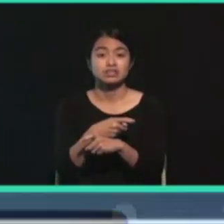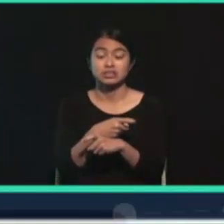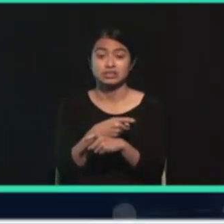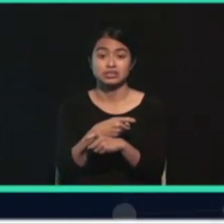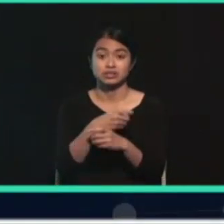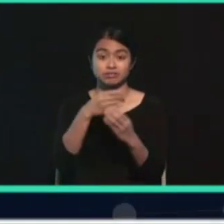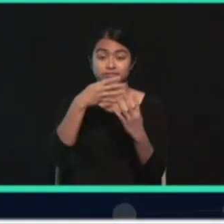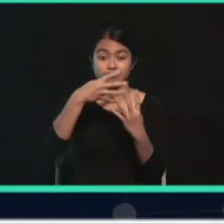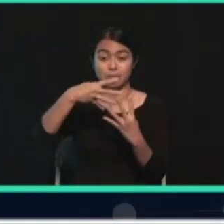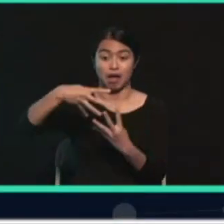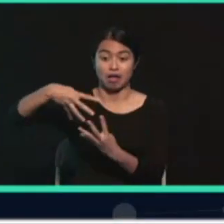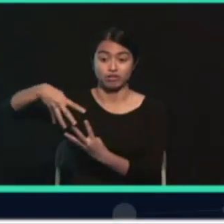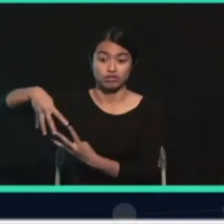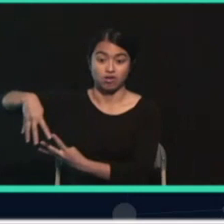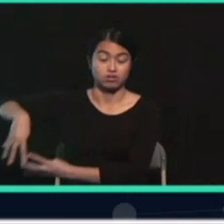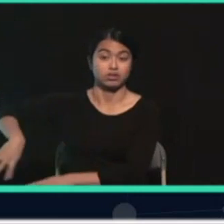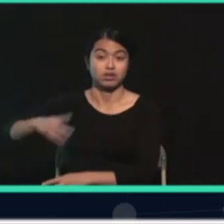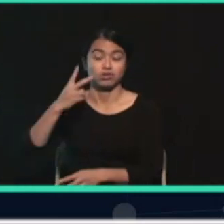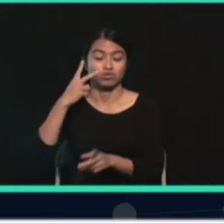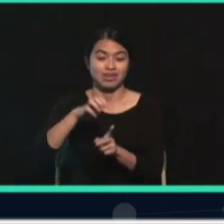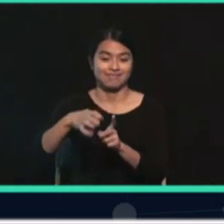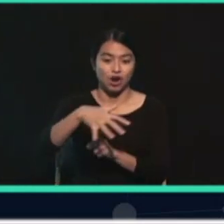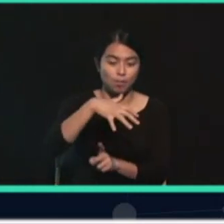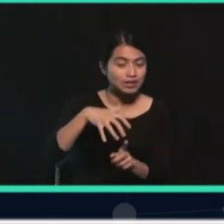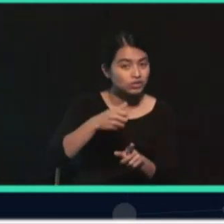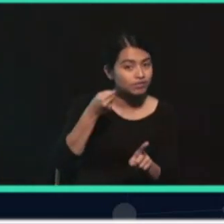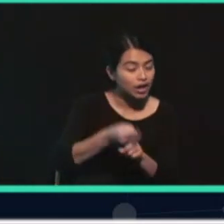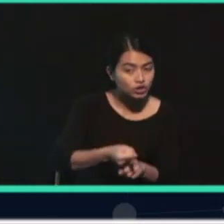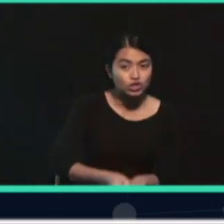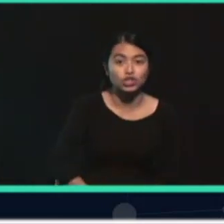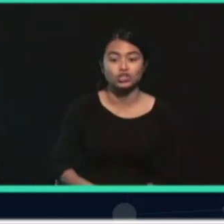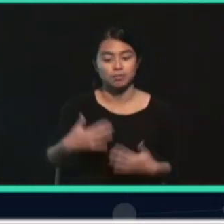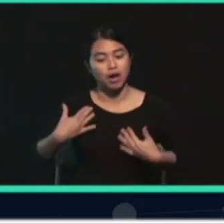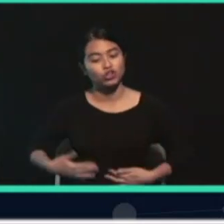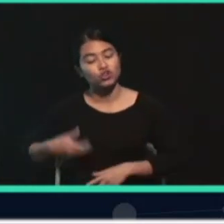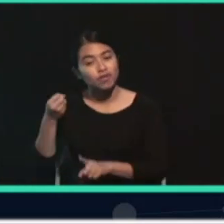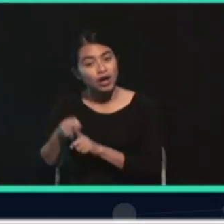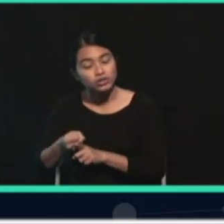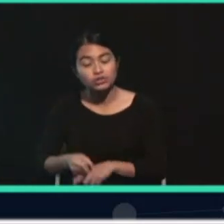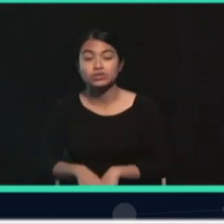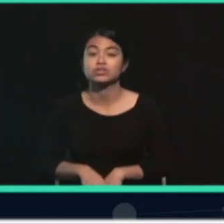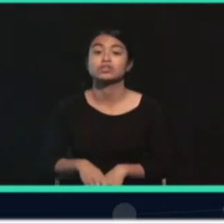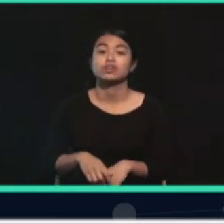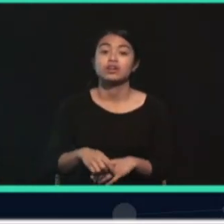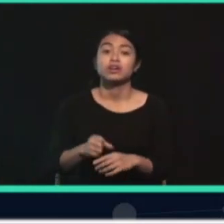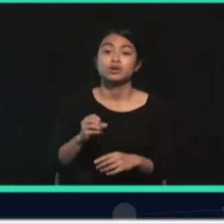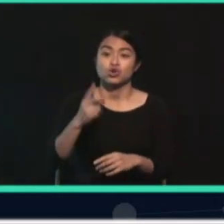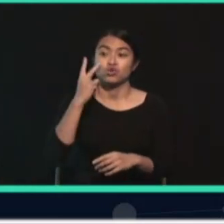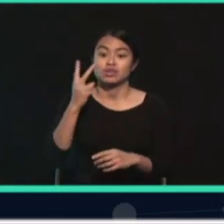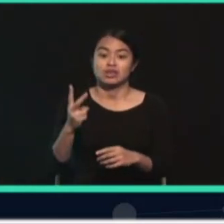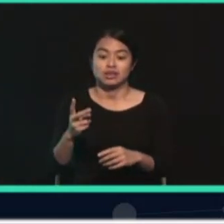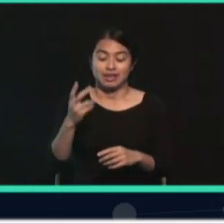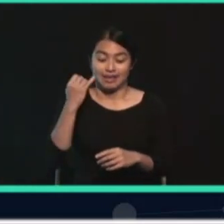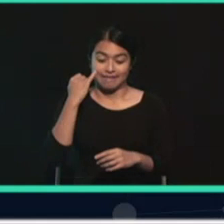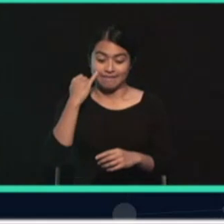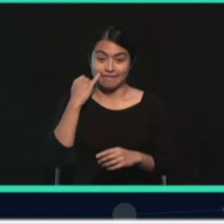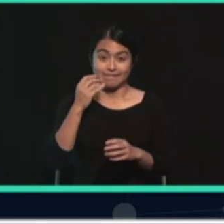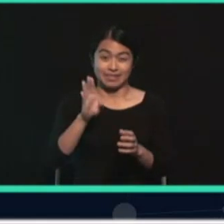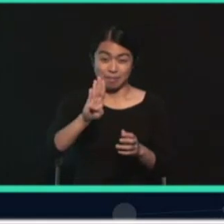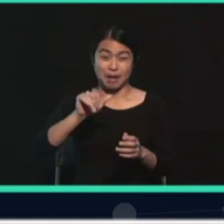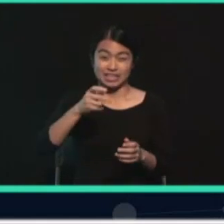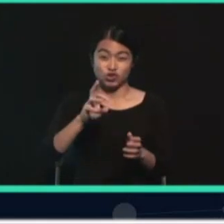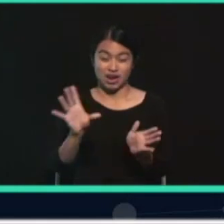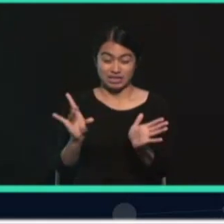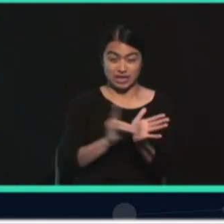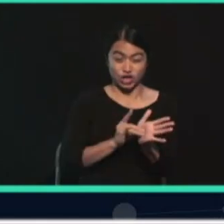genetic factors, you see environmental factors, and this is what happens. See, you have all the mycobacteria attached to the colon, and then they